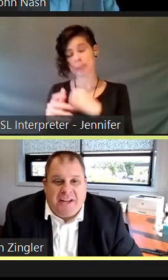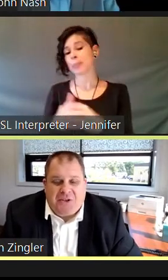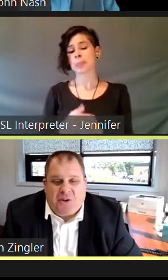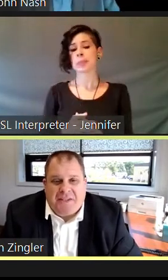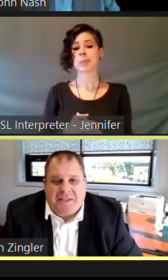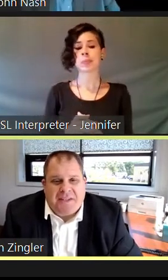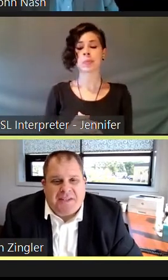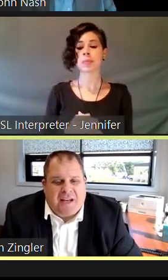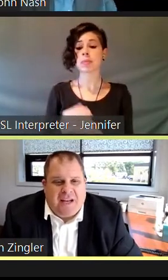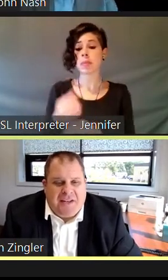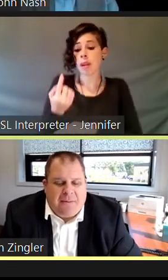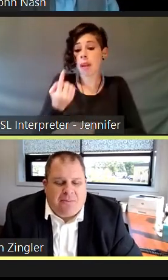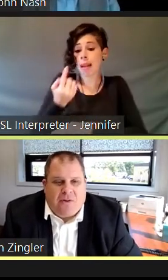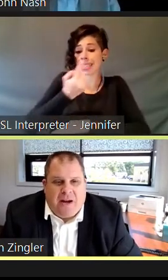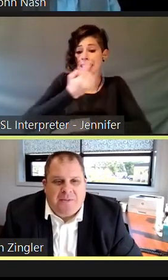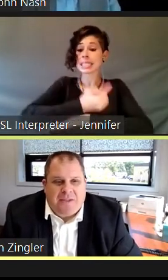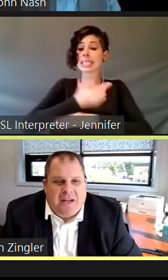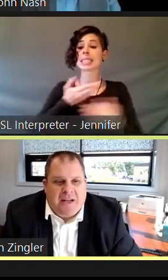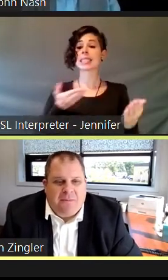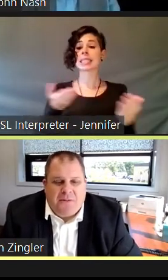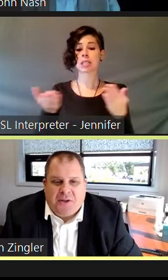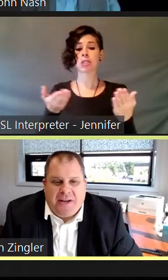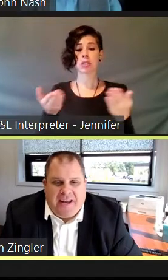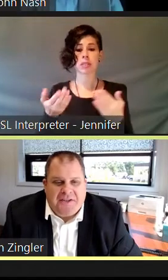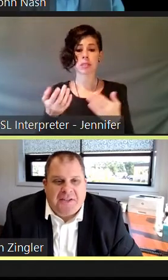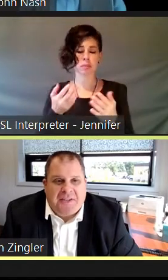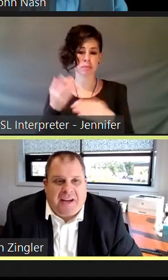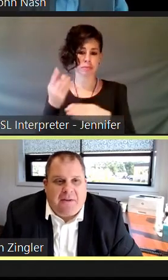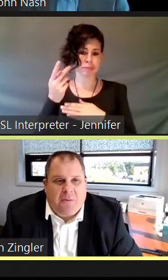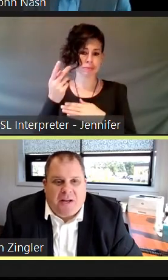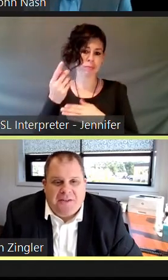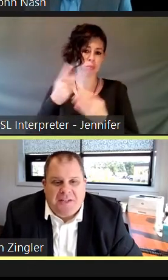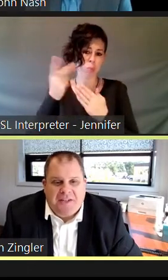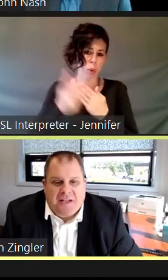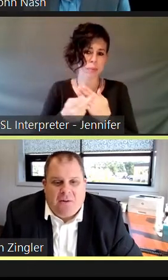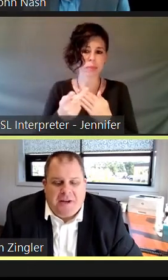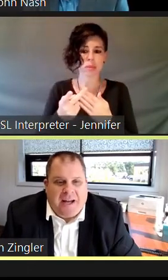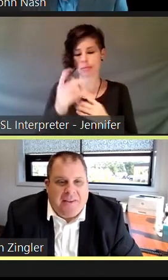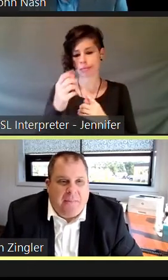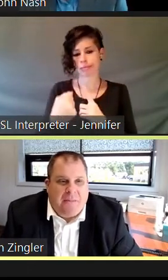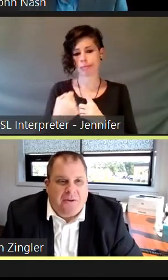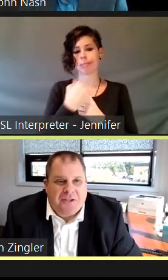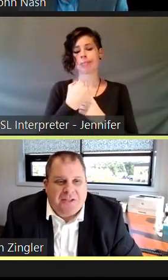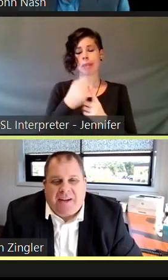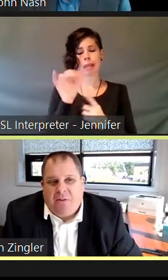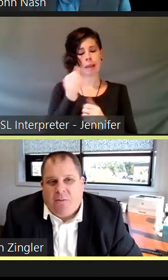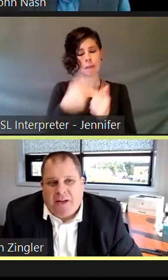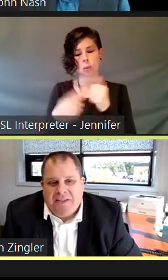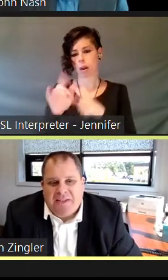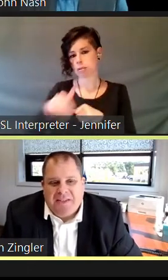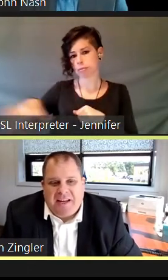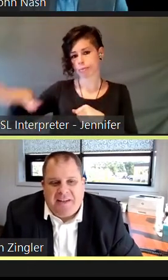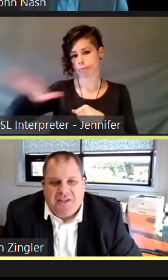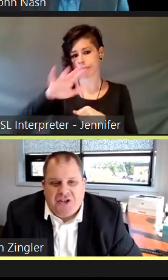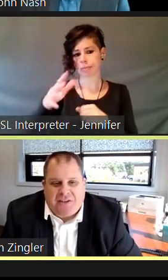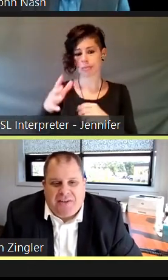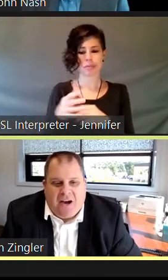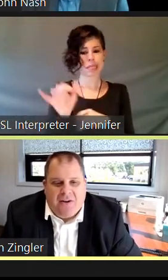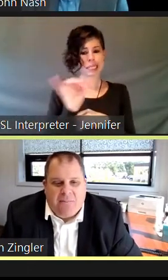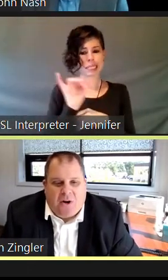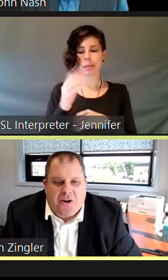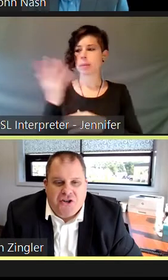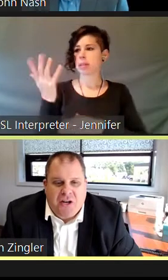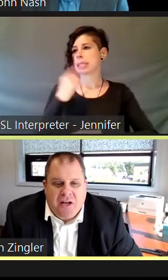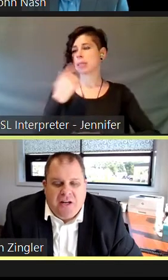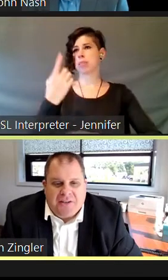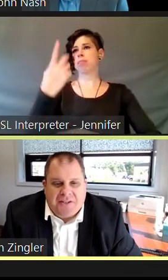So our day services, day programs took a hit just like everyone else's. We got the memo just like everyone else in the state to shut down